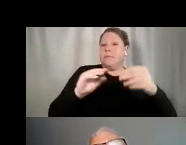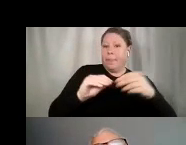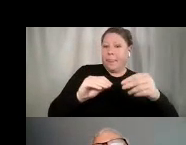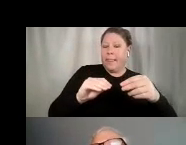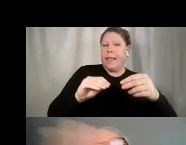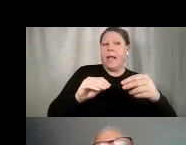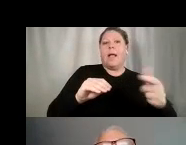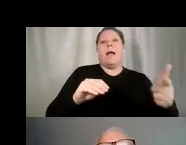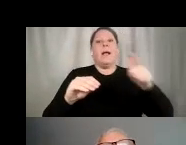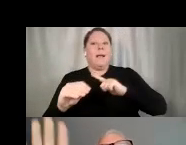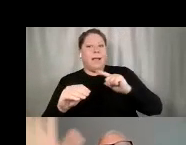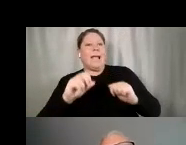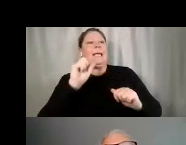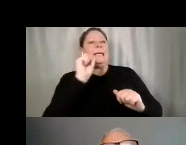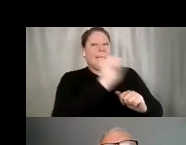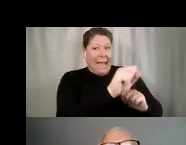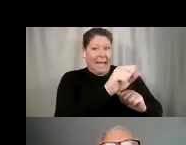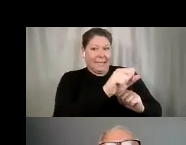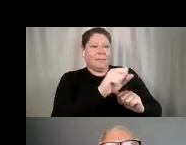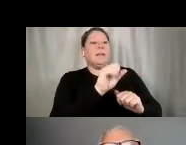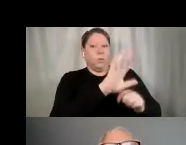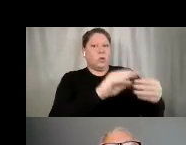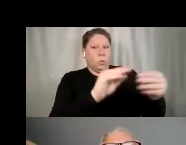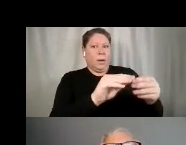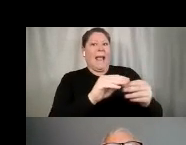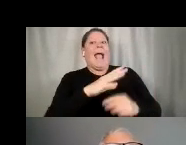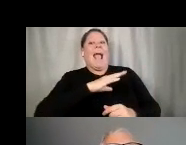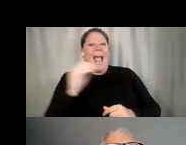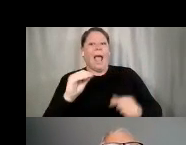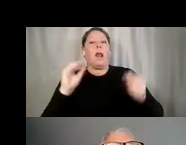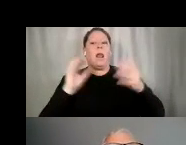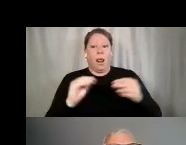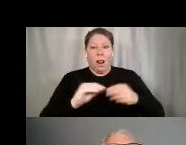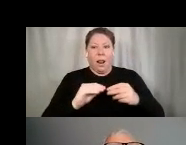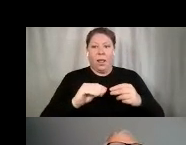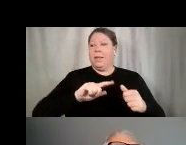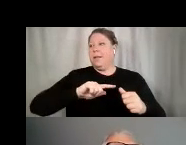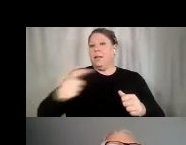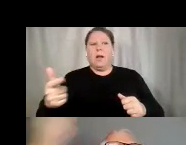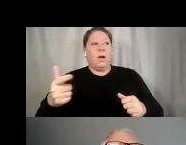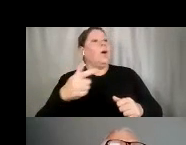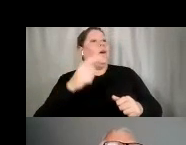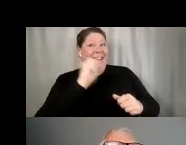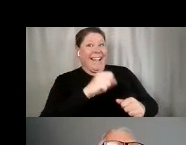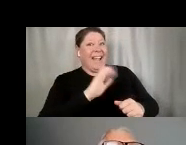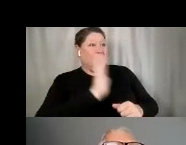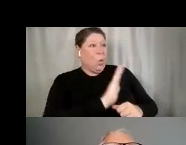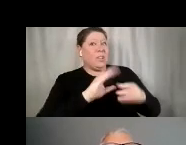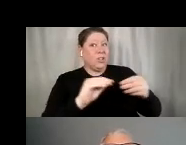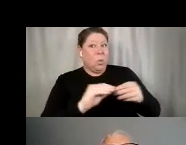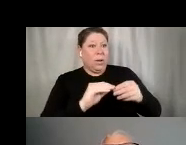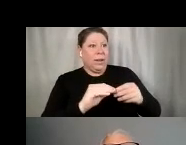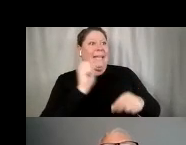story. No matter what I say, they have to react to it. And so by doing this, it allows them to think